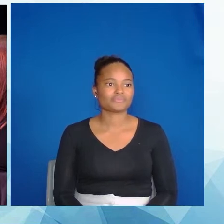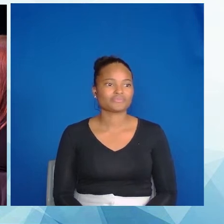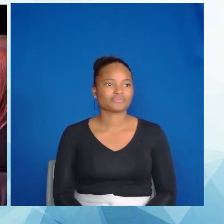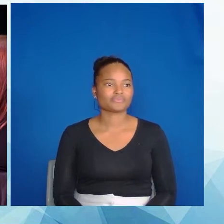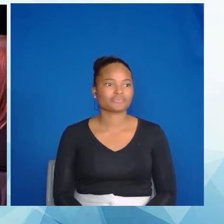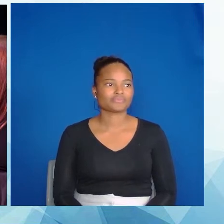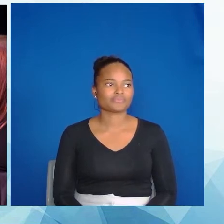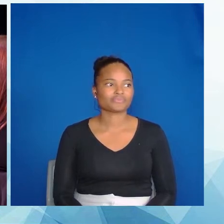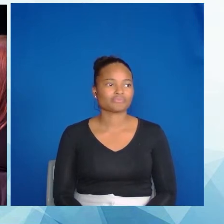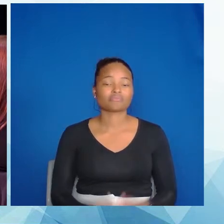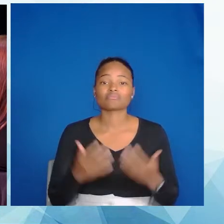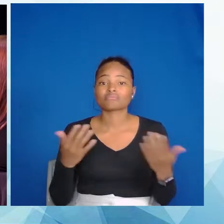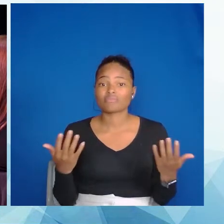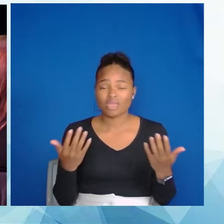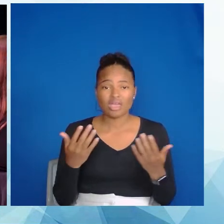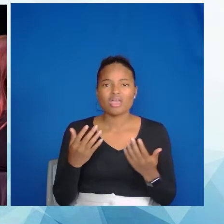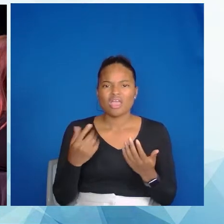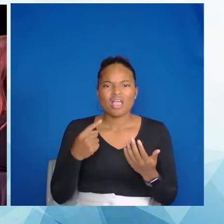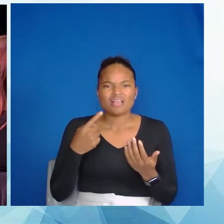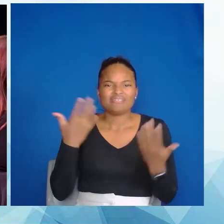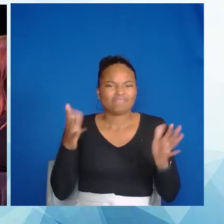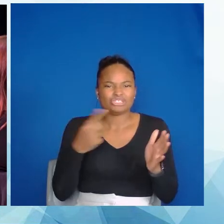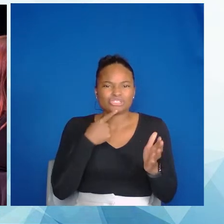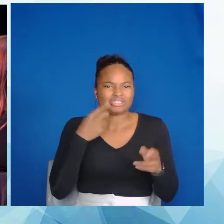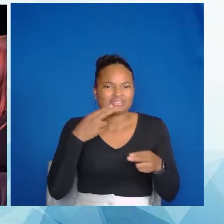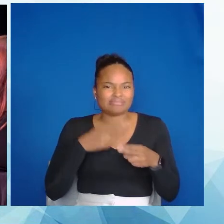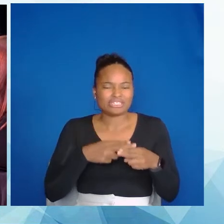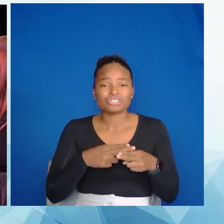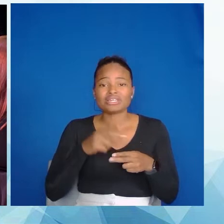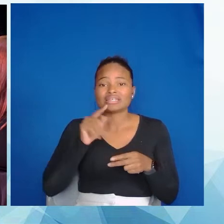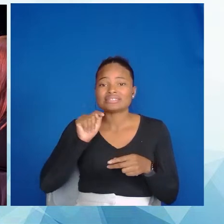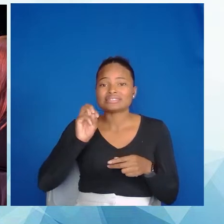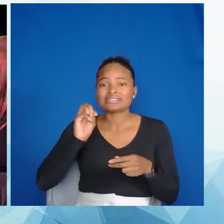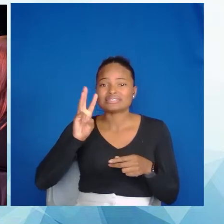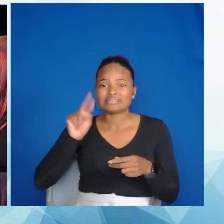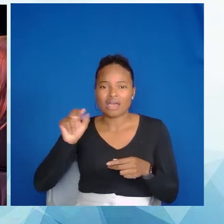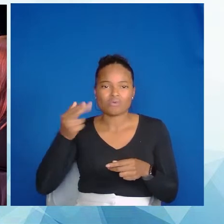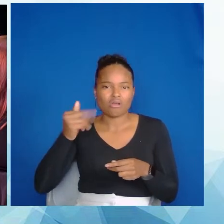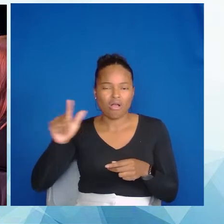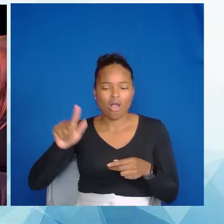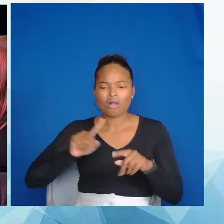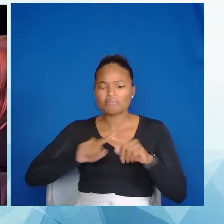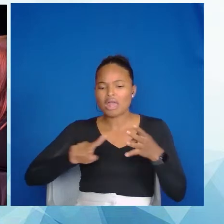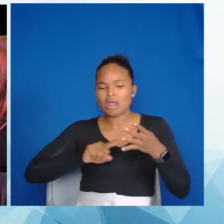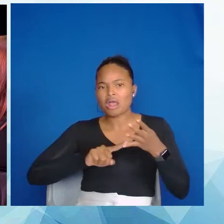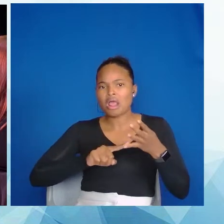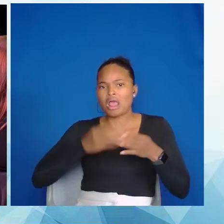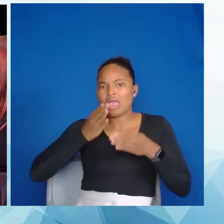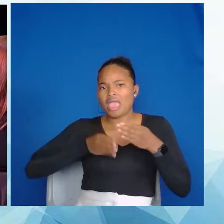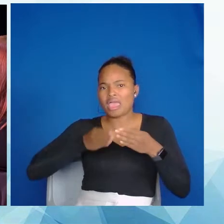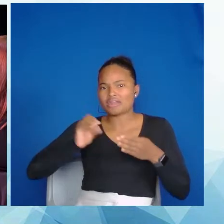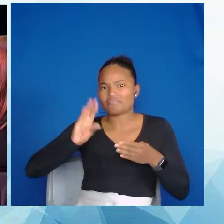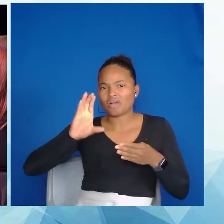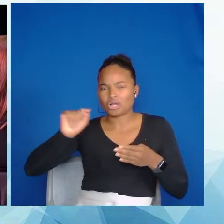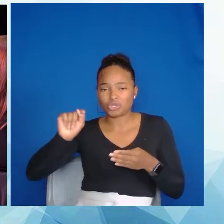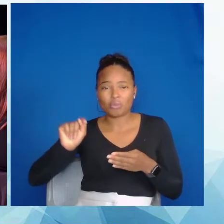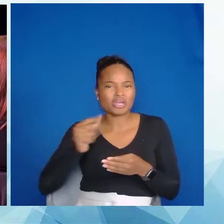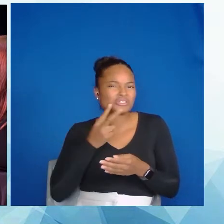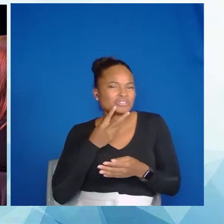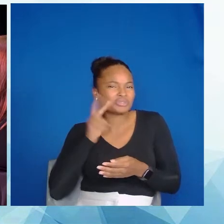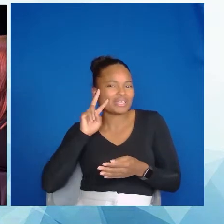Like I said, the town hall's in October, and then at the very end of October, just 2 days ago, was Halloween.